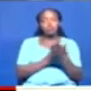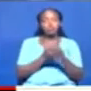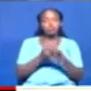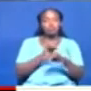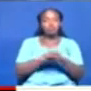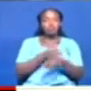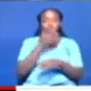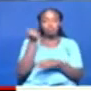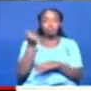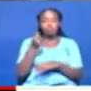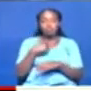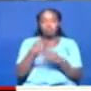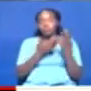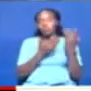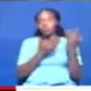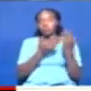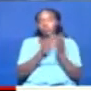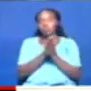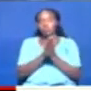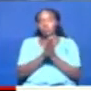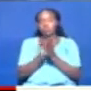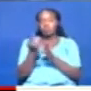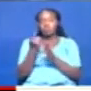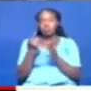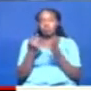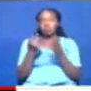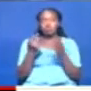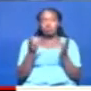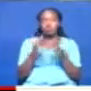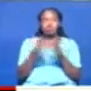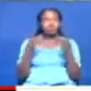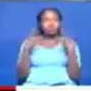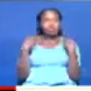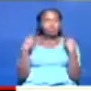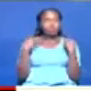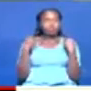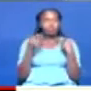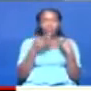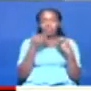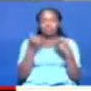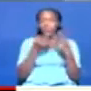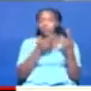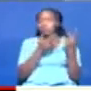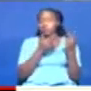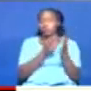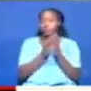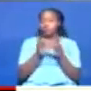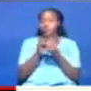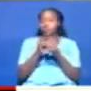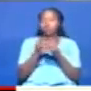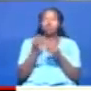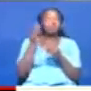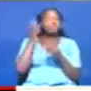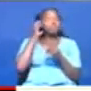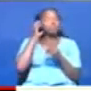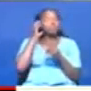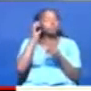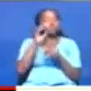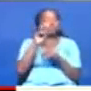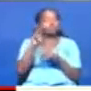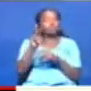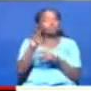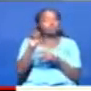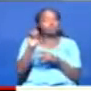That's my hope, and that can only happen with practice, so I hope for the best. His words were echoed by Kevin Jumba, who said that he will do